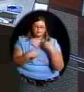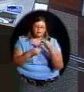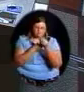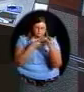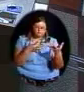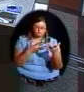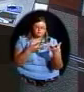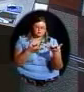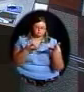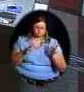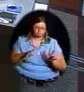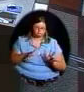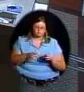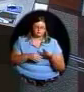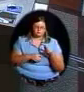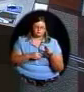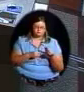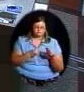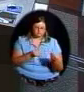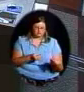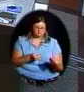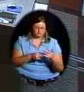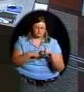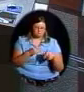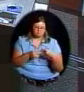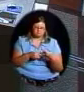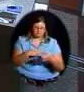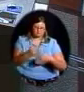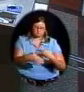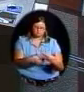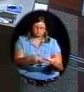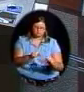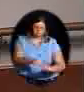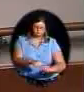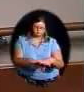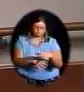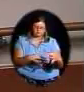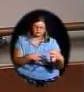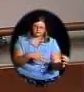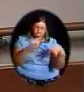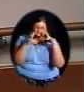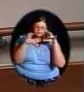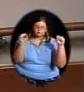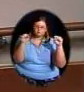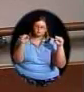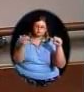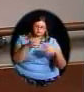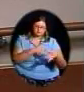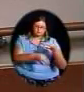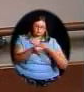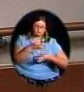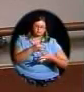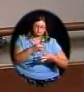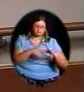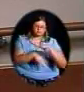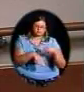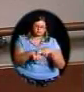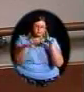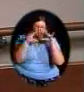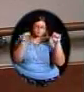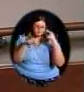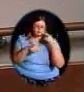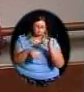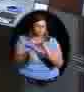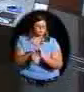to you about a process to do that, to select that president pro tem for this evening.